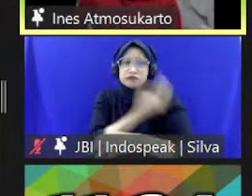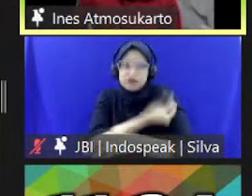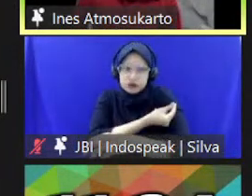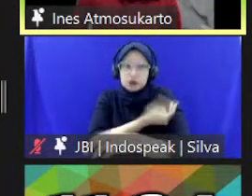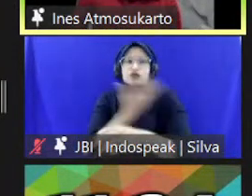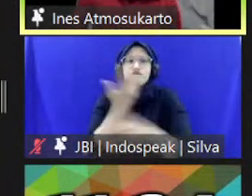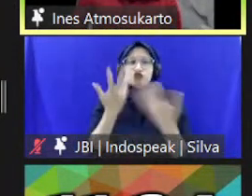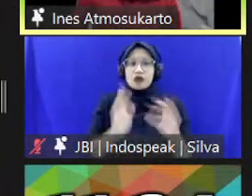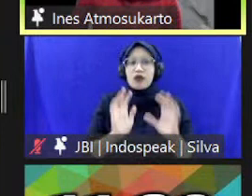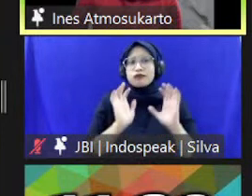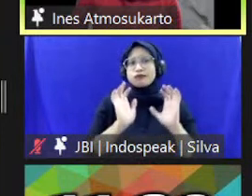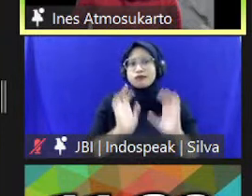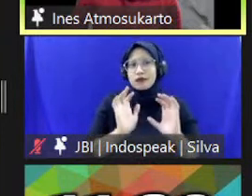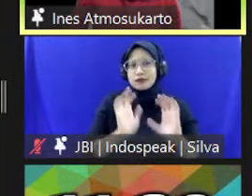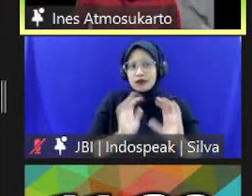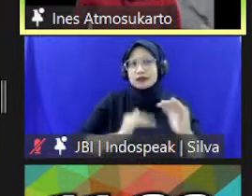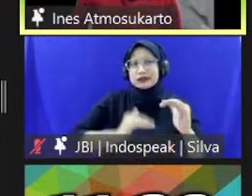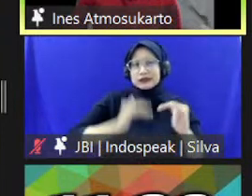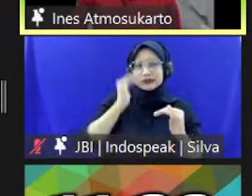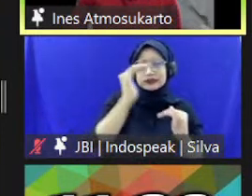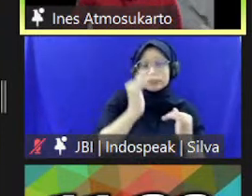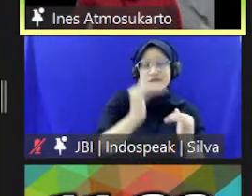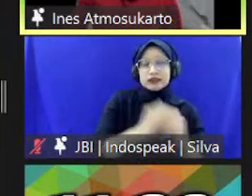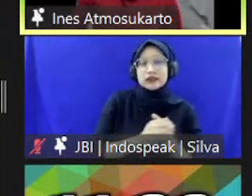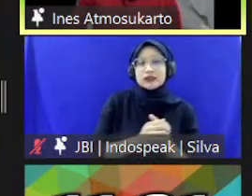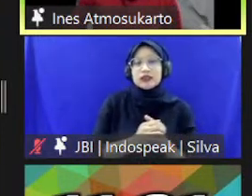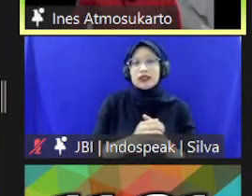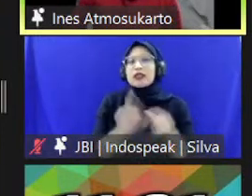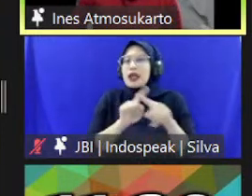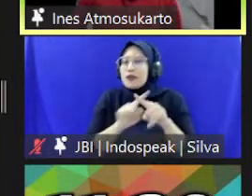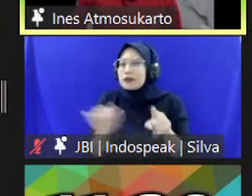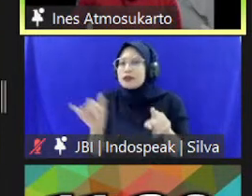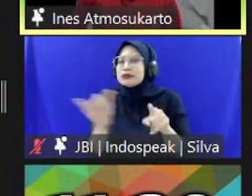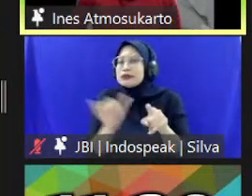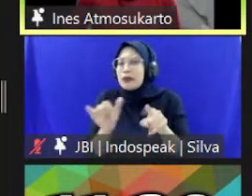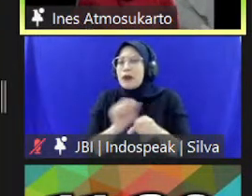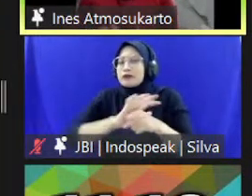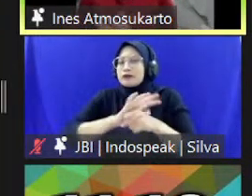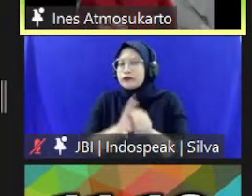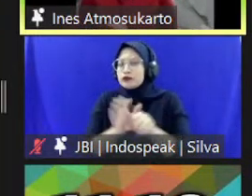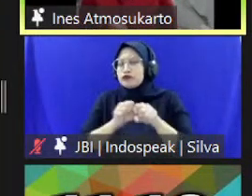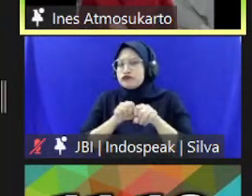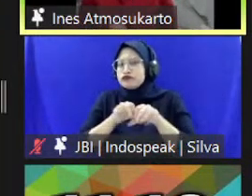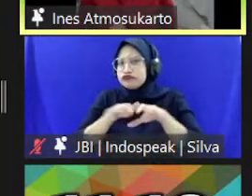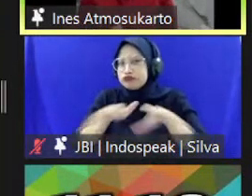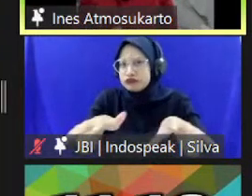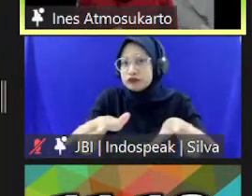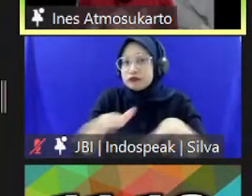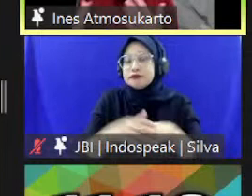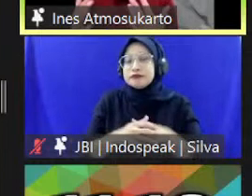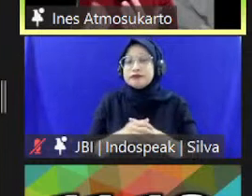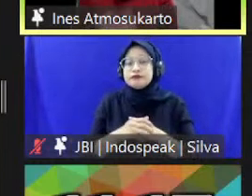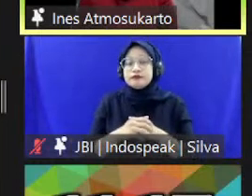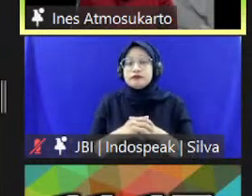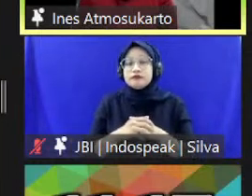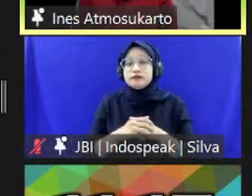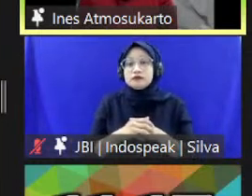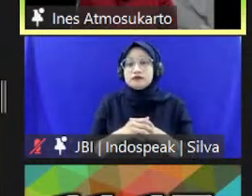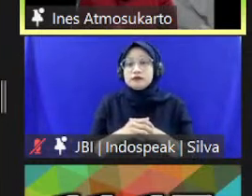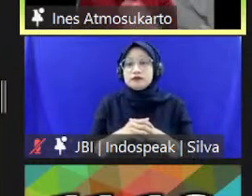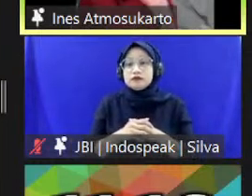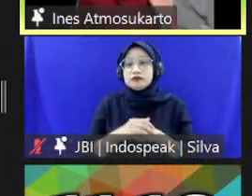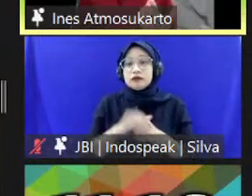so similar increase in cases. It's kind of like amazing how it superimposes in June